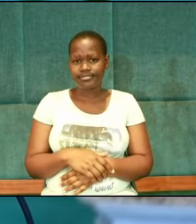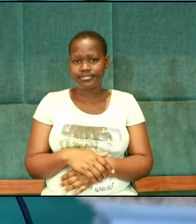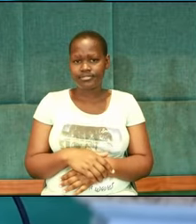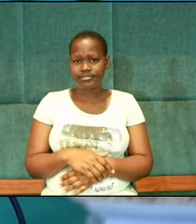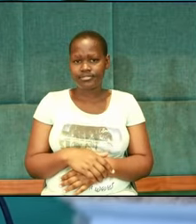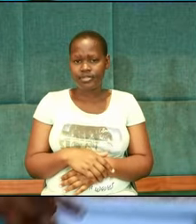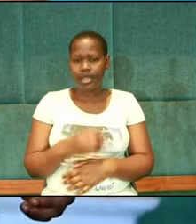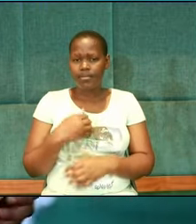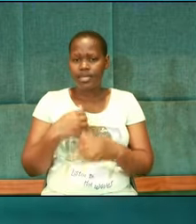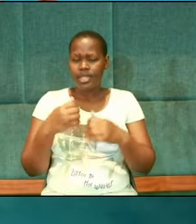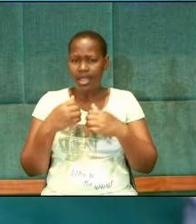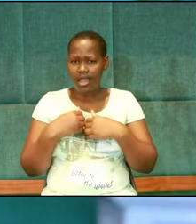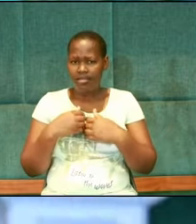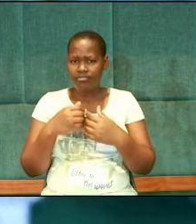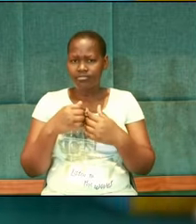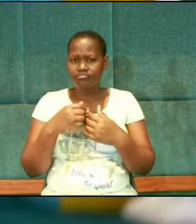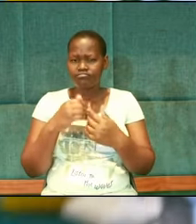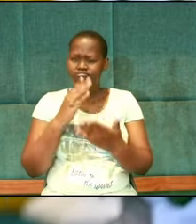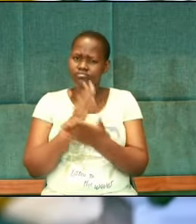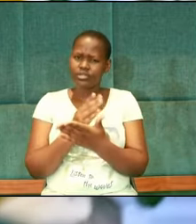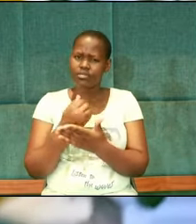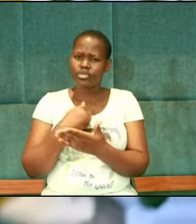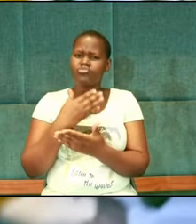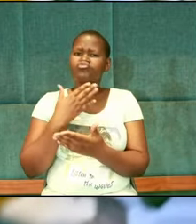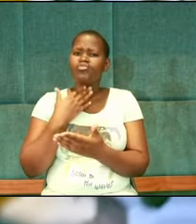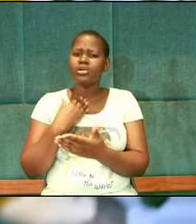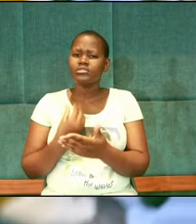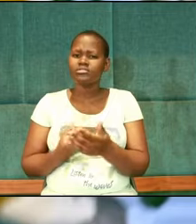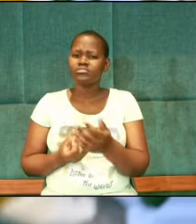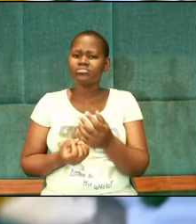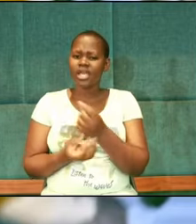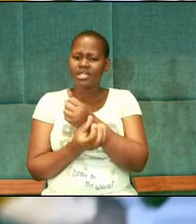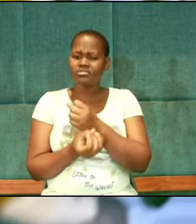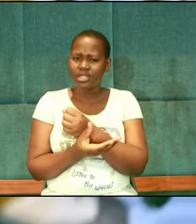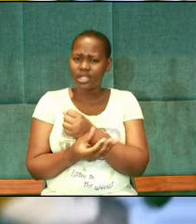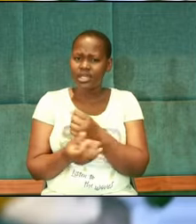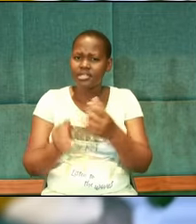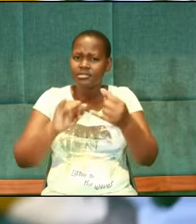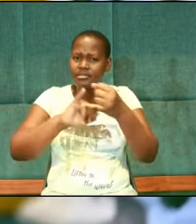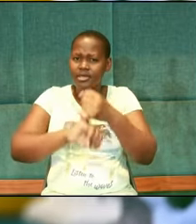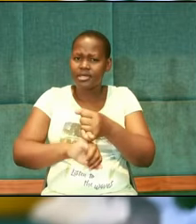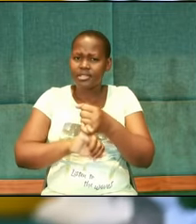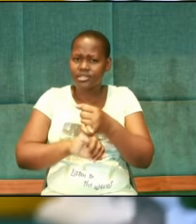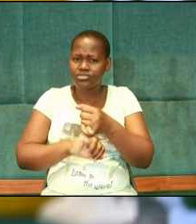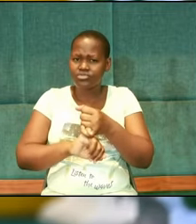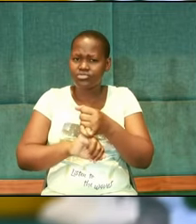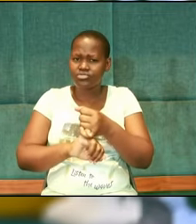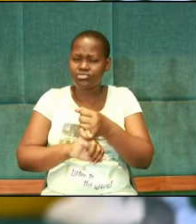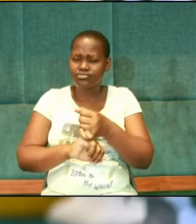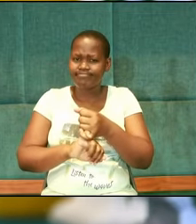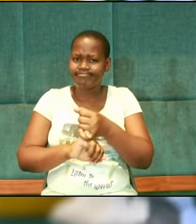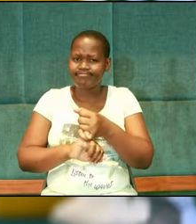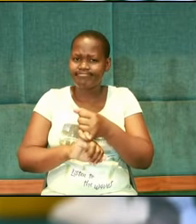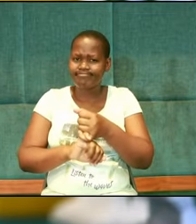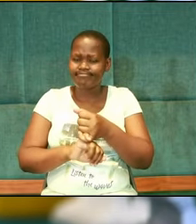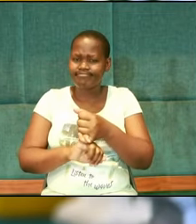I have some fact. I wanted to define marriage and give some framework for marriage.